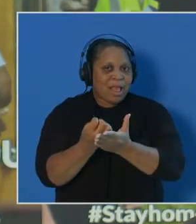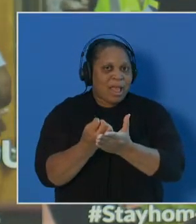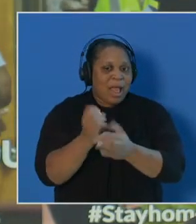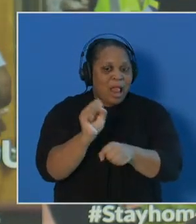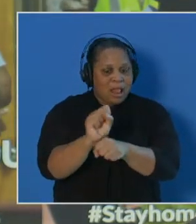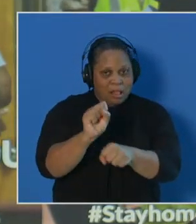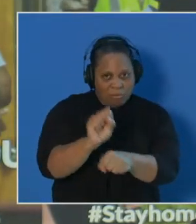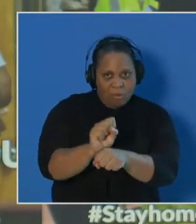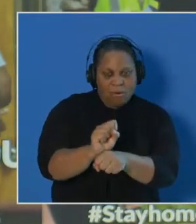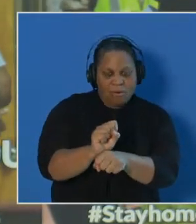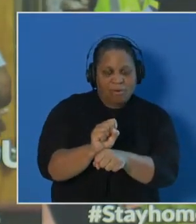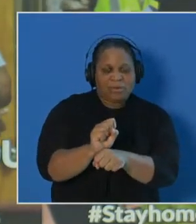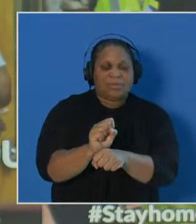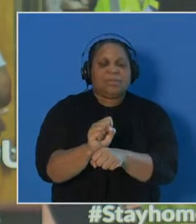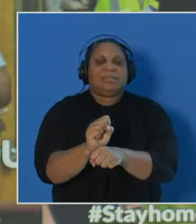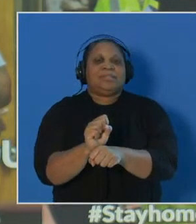labor.